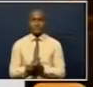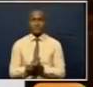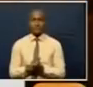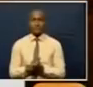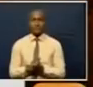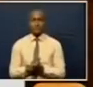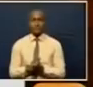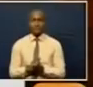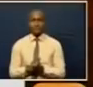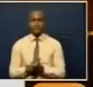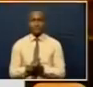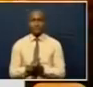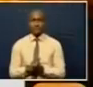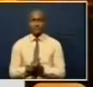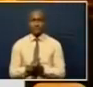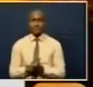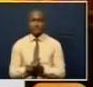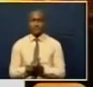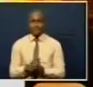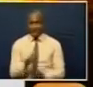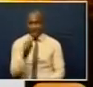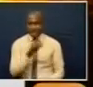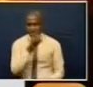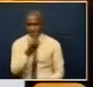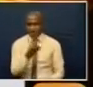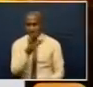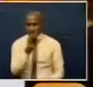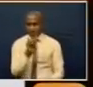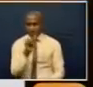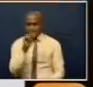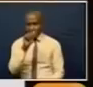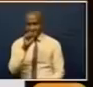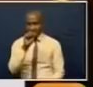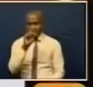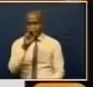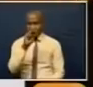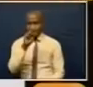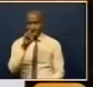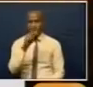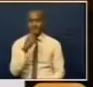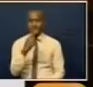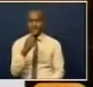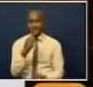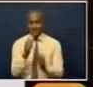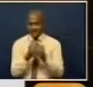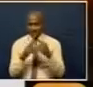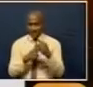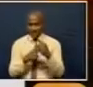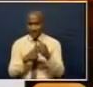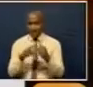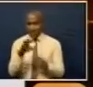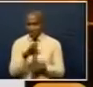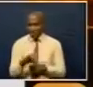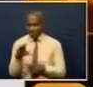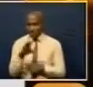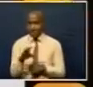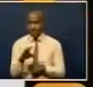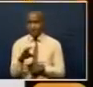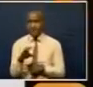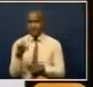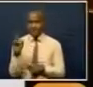Yeah. You won't be able to. There's a question from Ahmed Asmali from Eastleigh saying, we have 17 counties in constituencies. Yeah. Yeah. Constituencies in